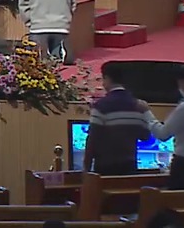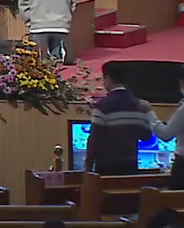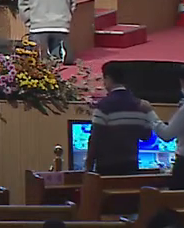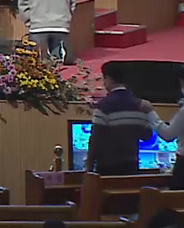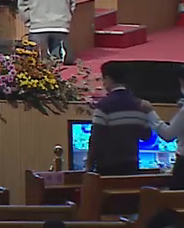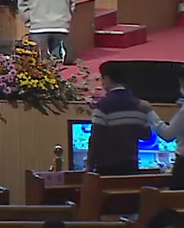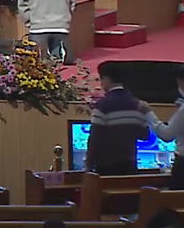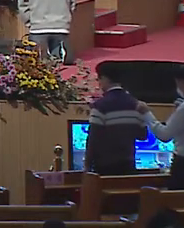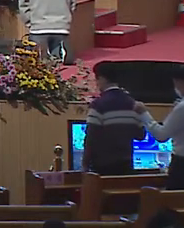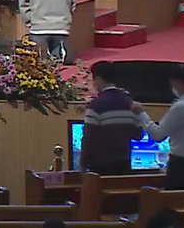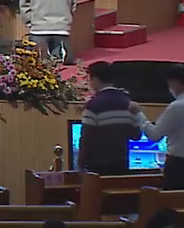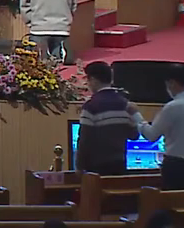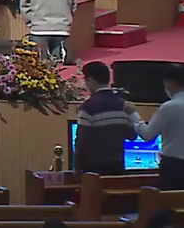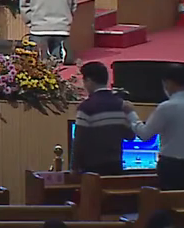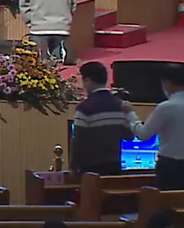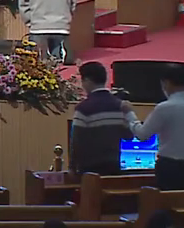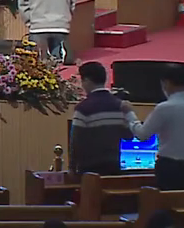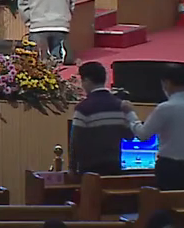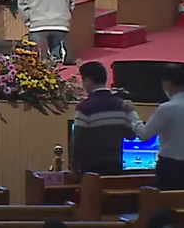foreign